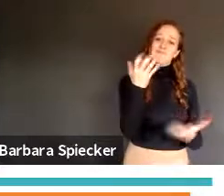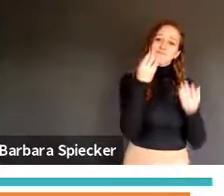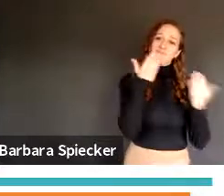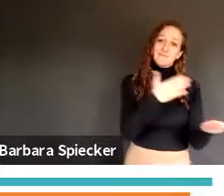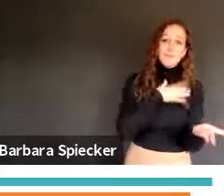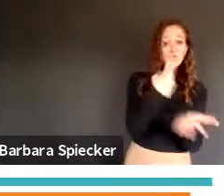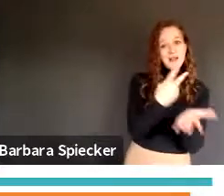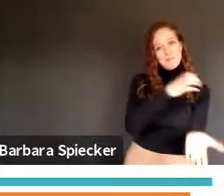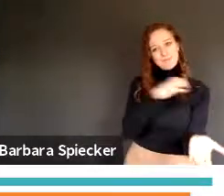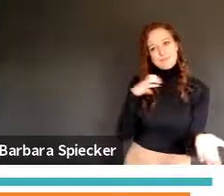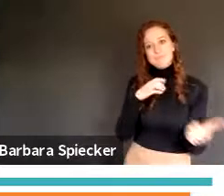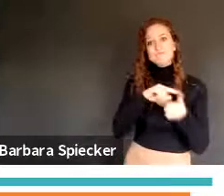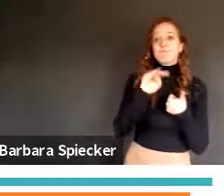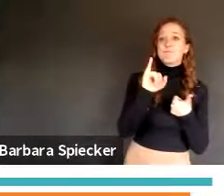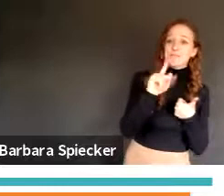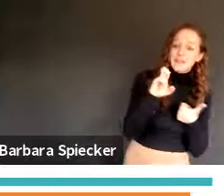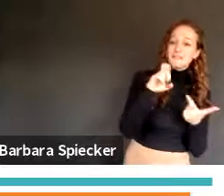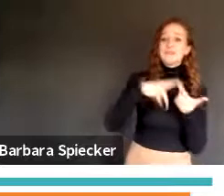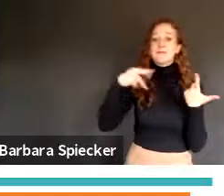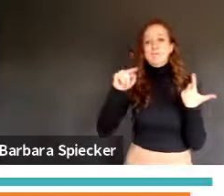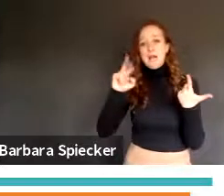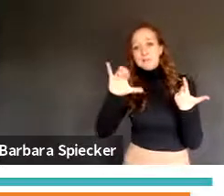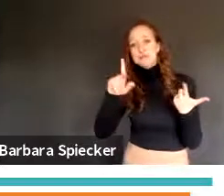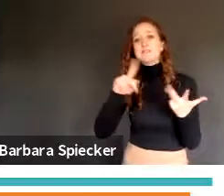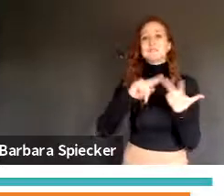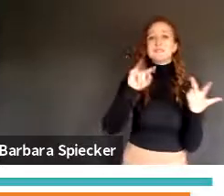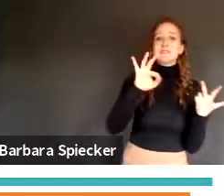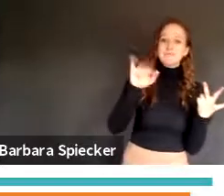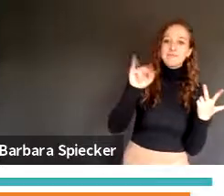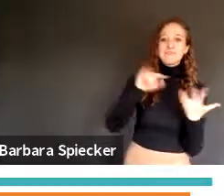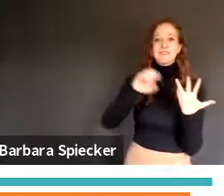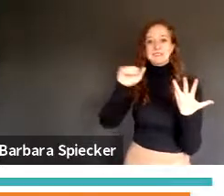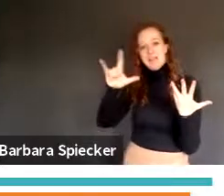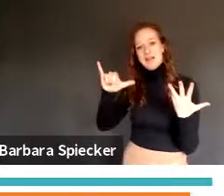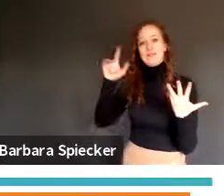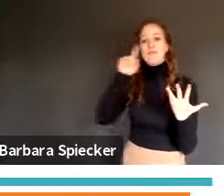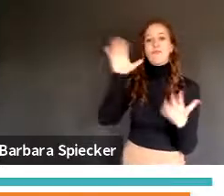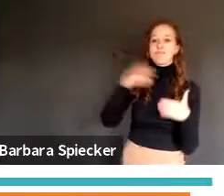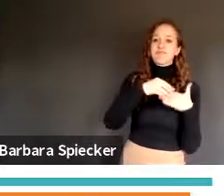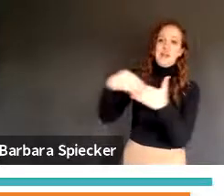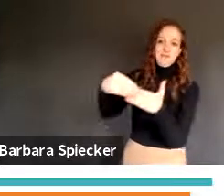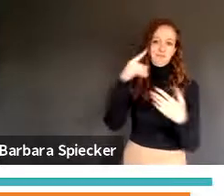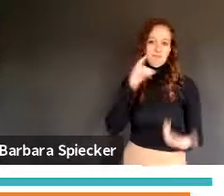And then I want to thank my graduate committee, Mike,